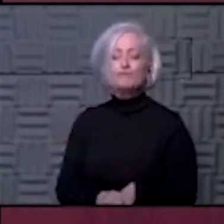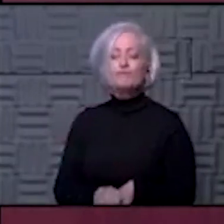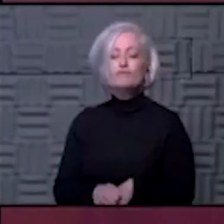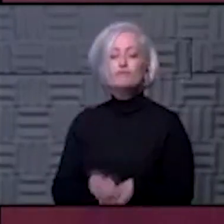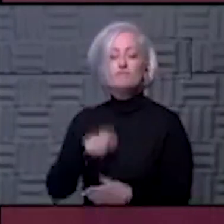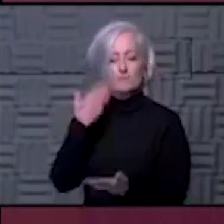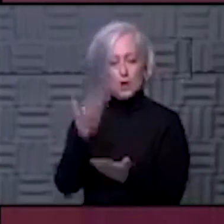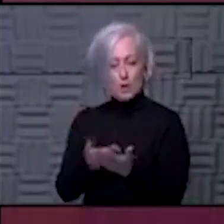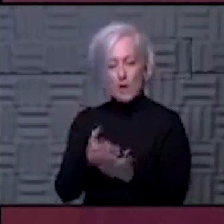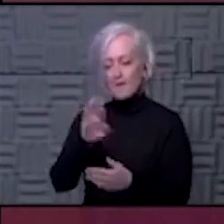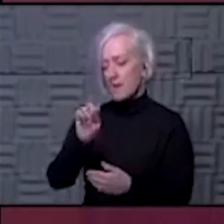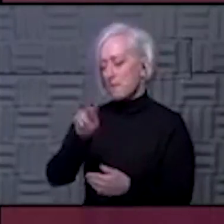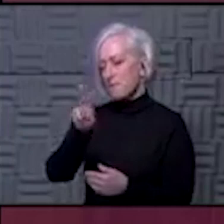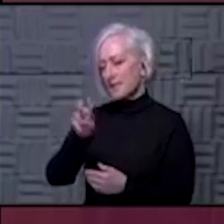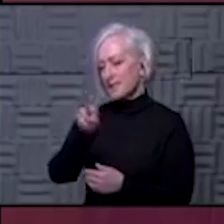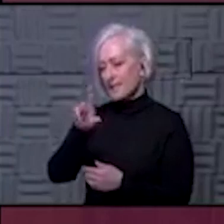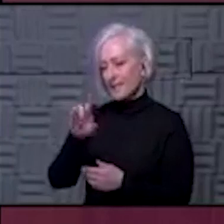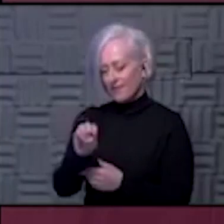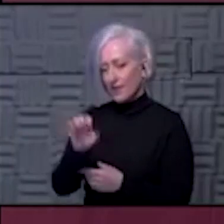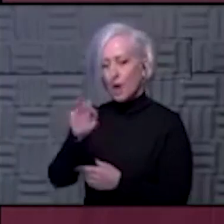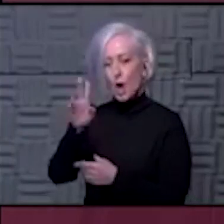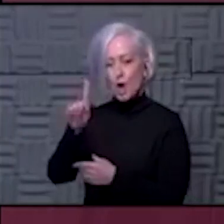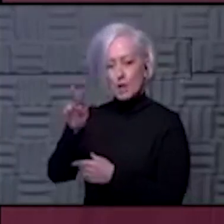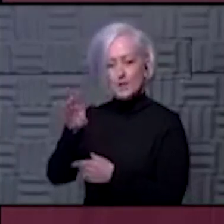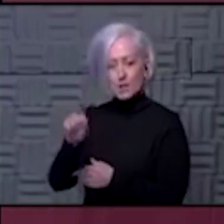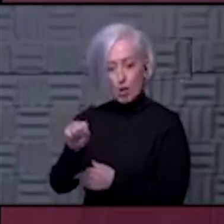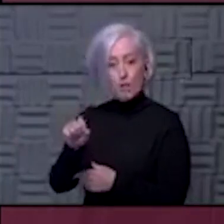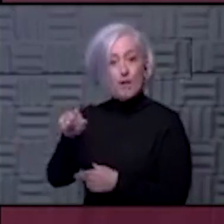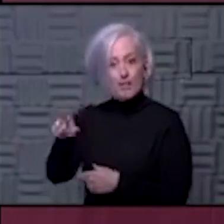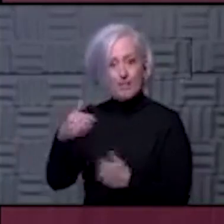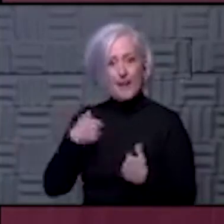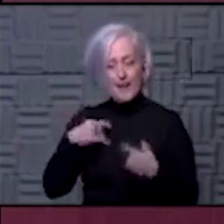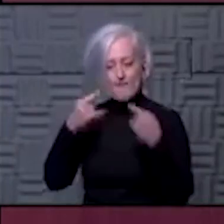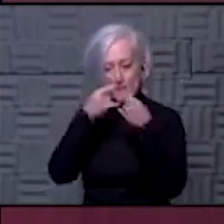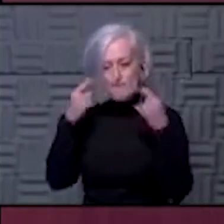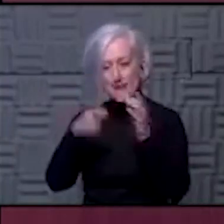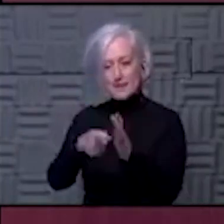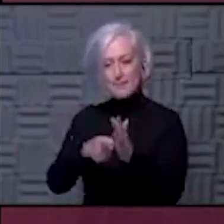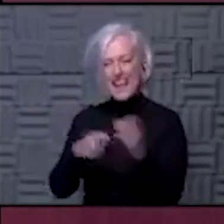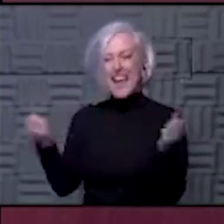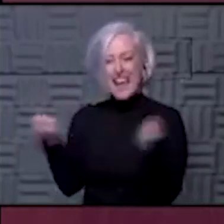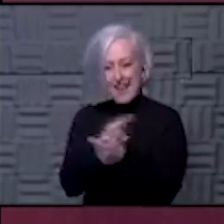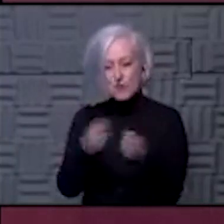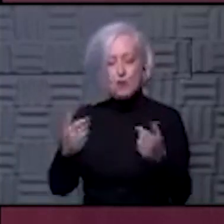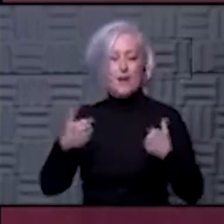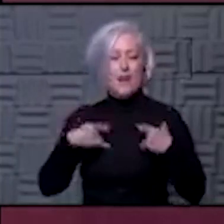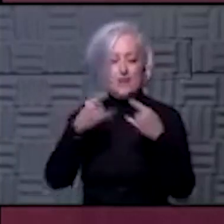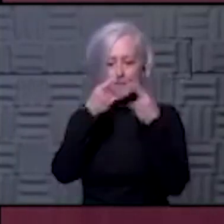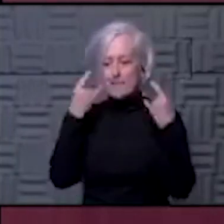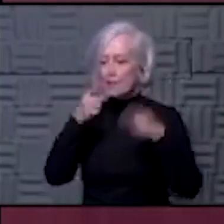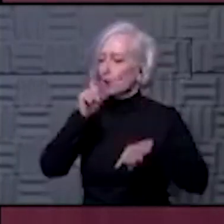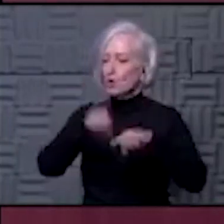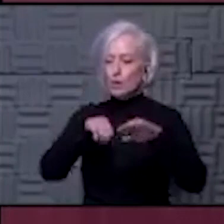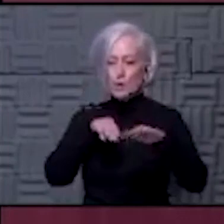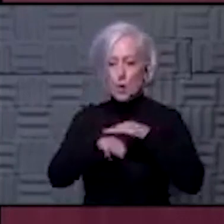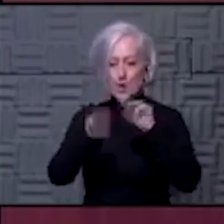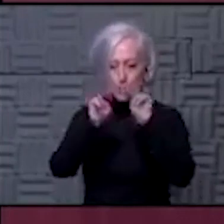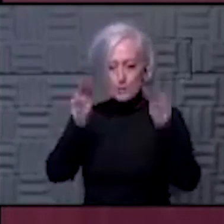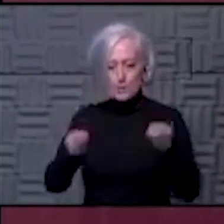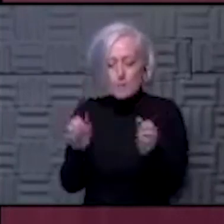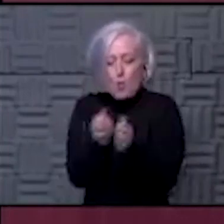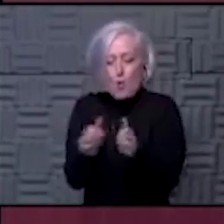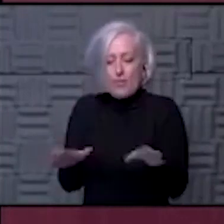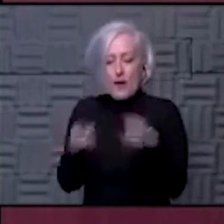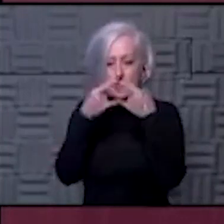County, Arkansas. Arkansas has a mask mandate, and Benton County, everybody wore a mask, and you couldn't get into the museum there, Crystal Bridges, unless you had a mask